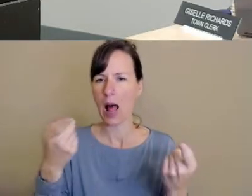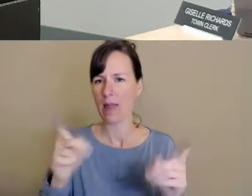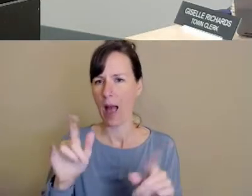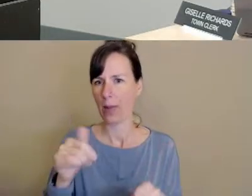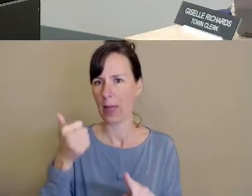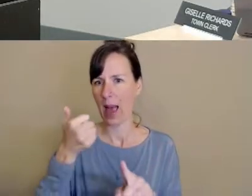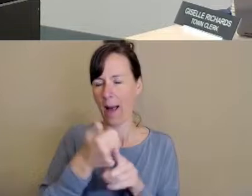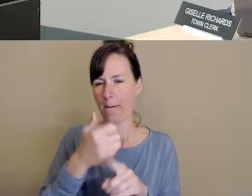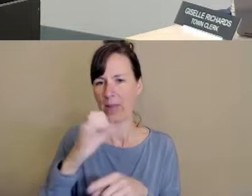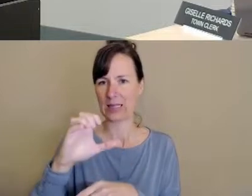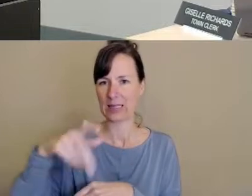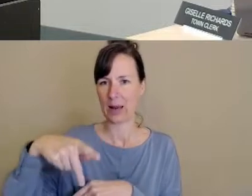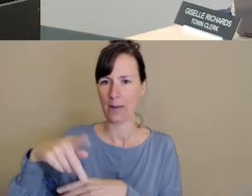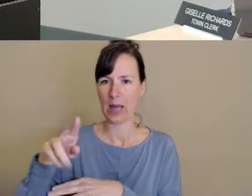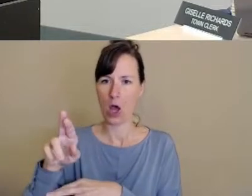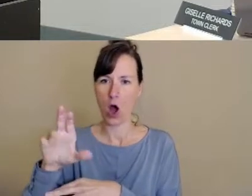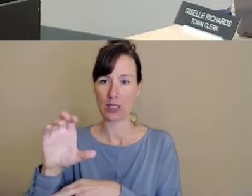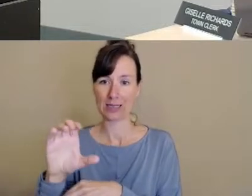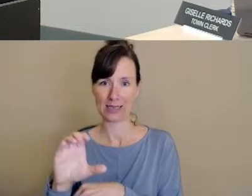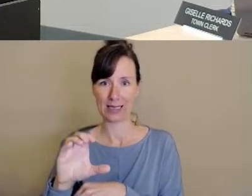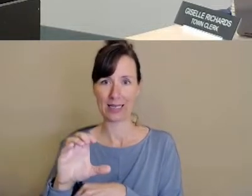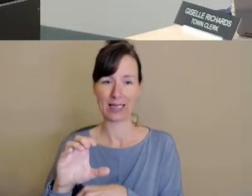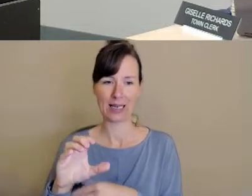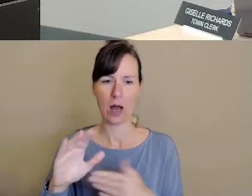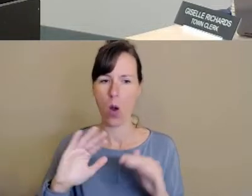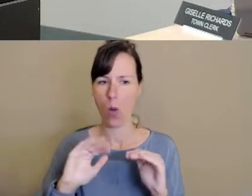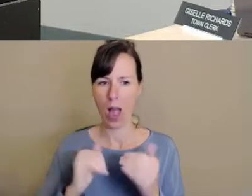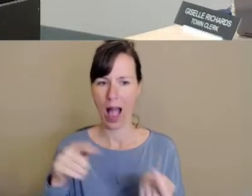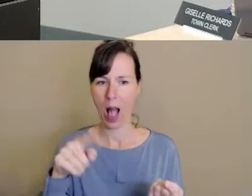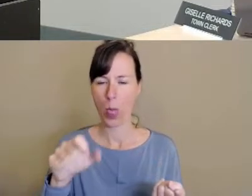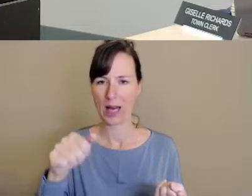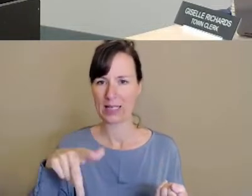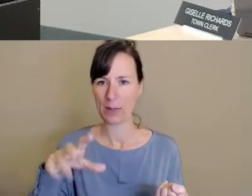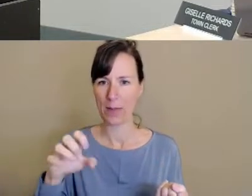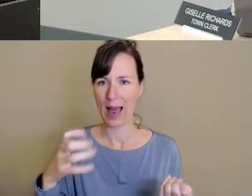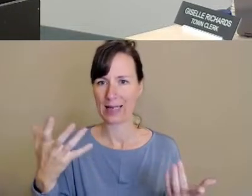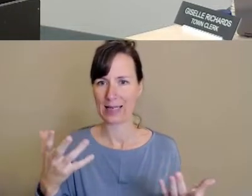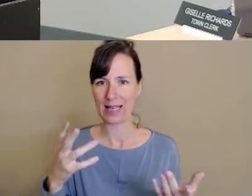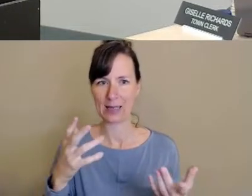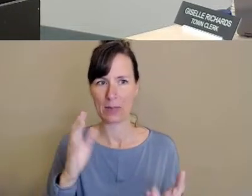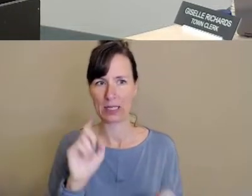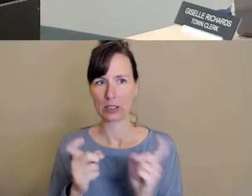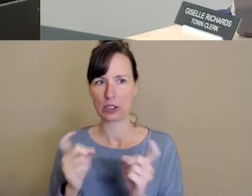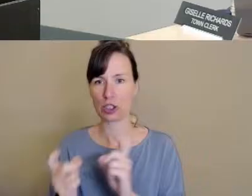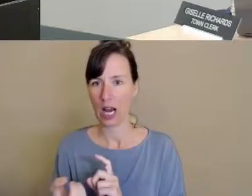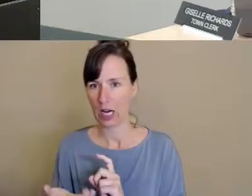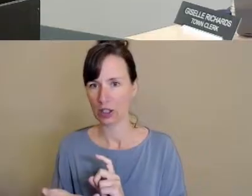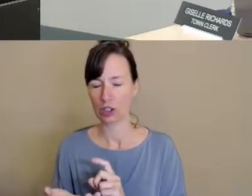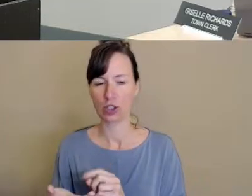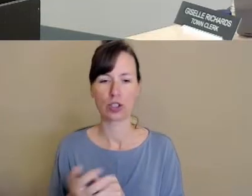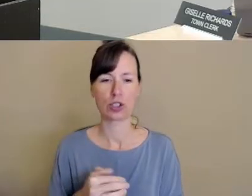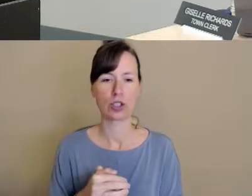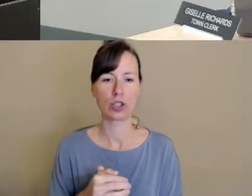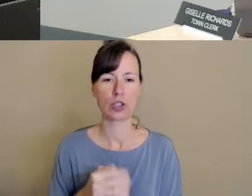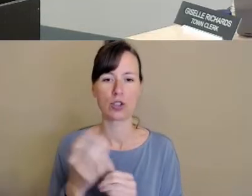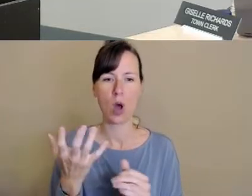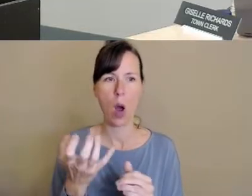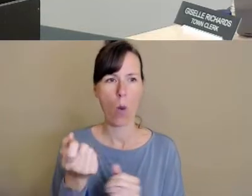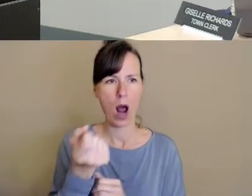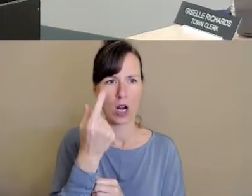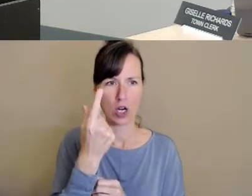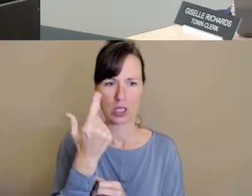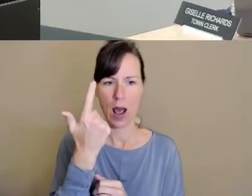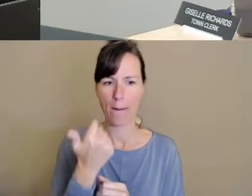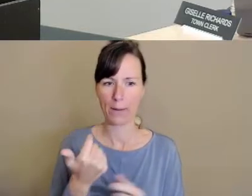impacted CPRC with how that space has been redone. So I would just like to understand, because there's